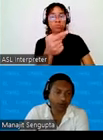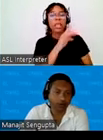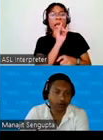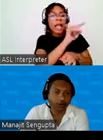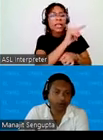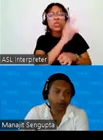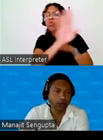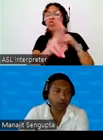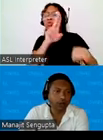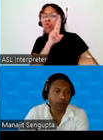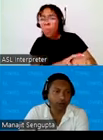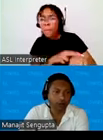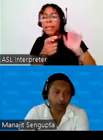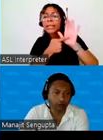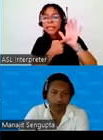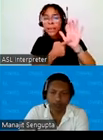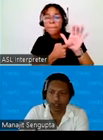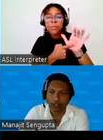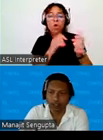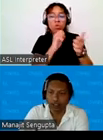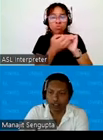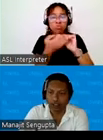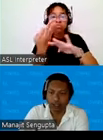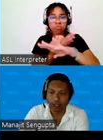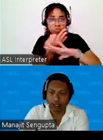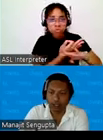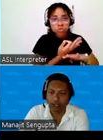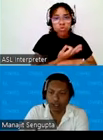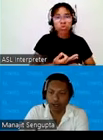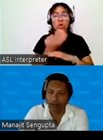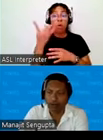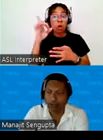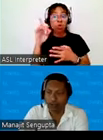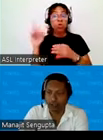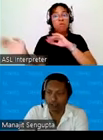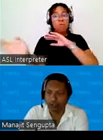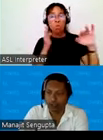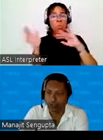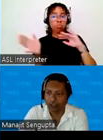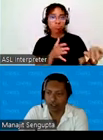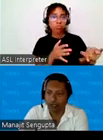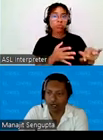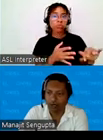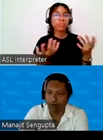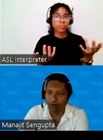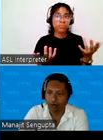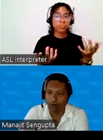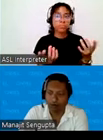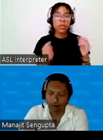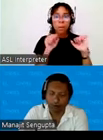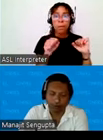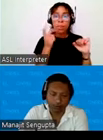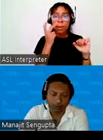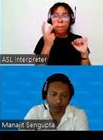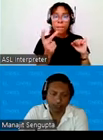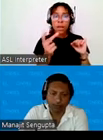offshore and onshore, for 2019. And on the right-hand side, you can see how it